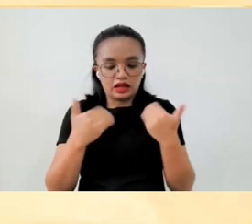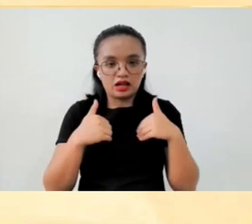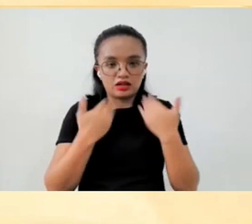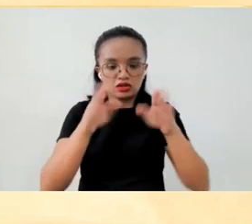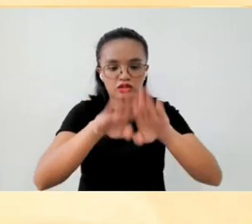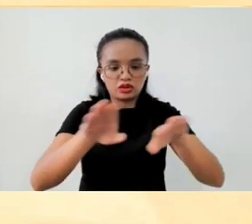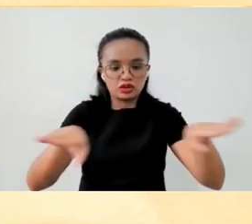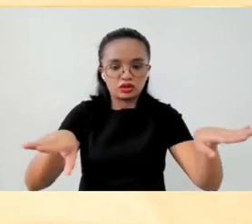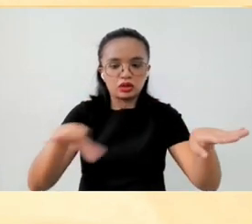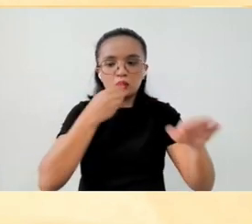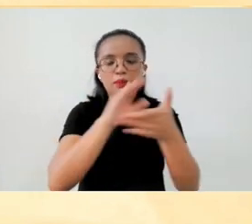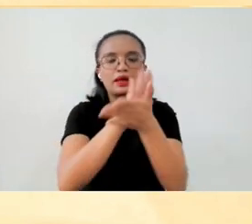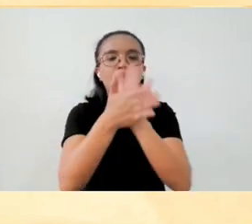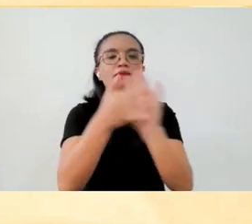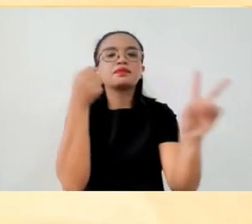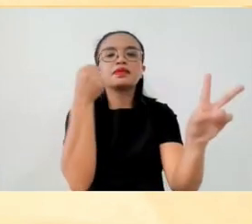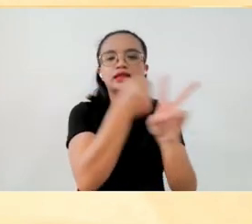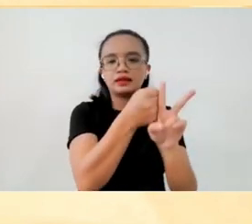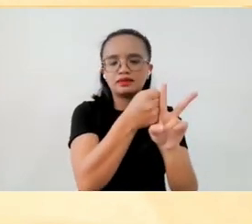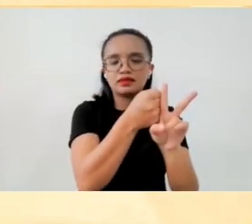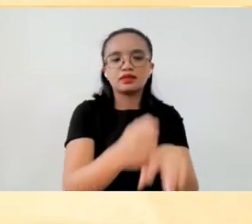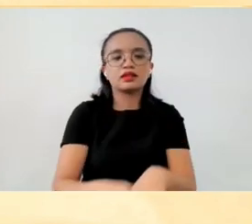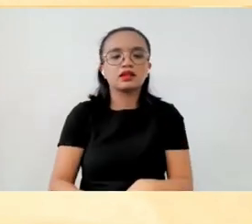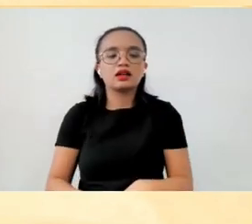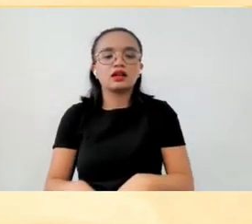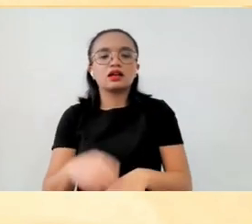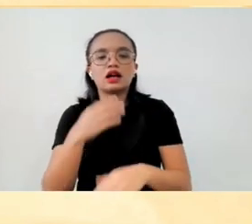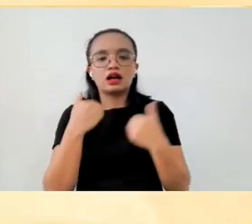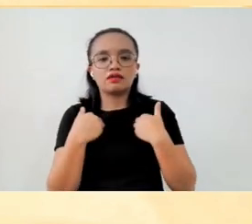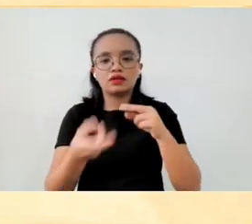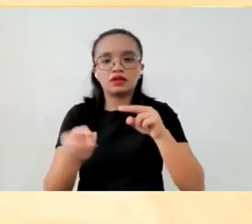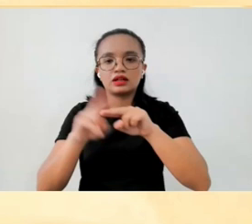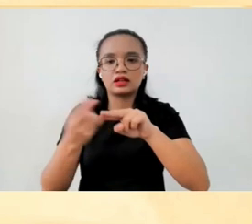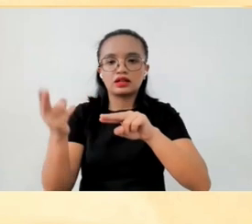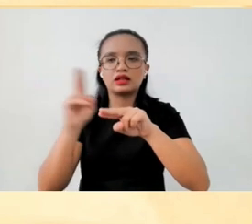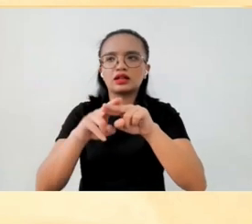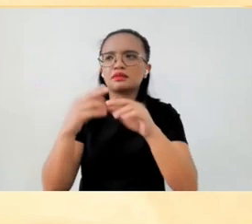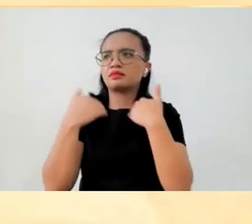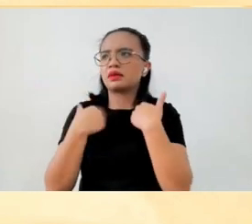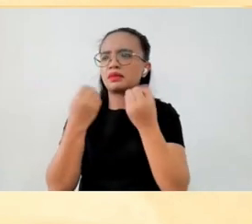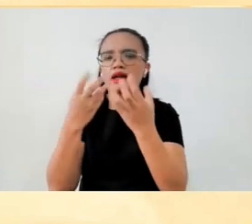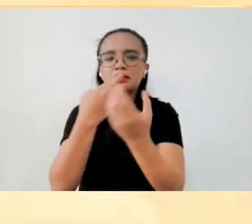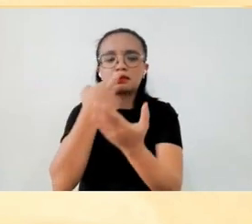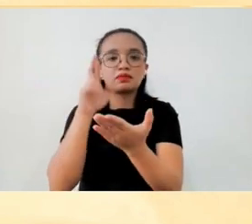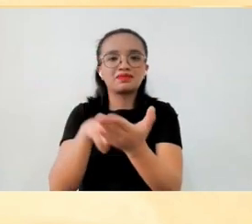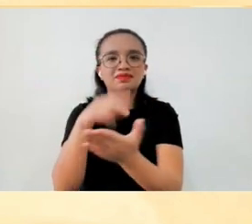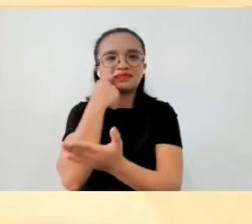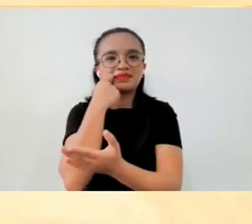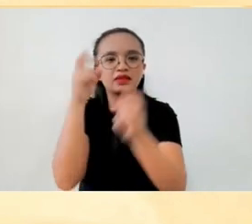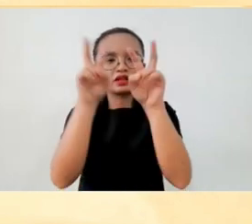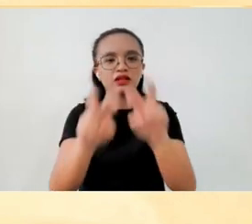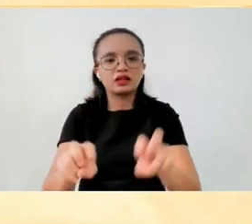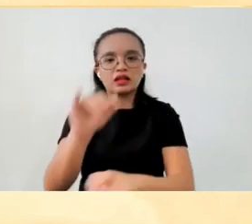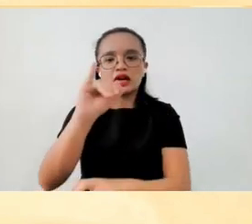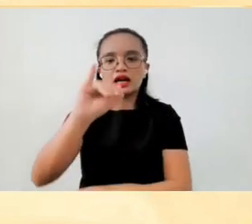are victimized. And then, of course, there's an increasing number of reported OSAIC cases. In the recent research of